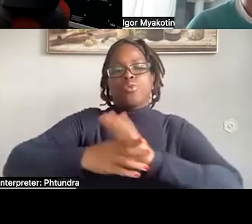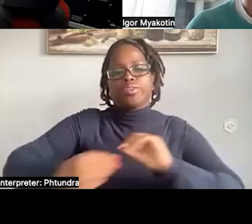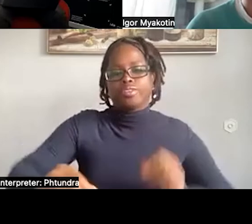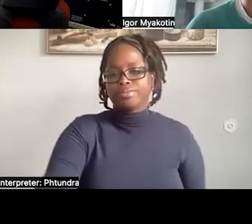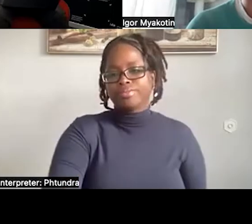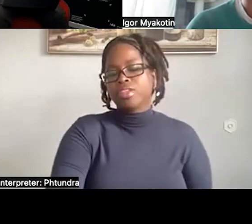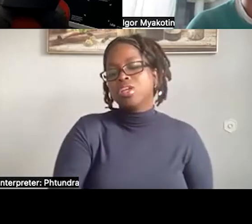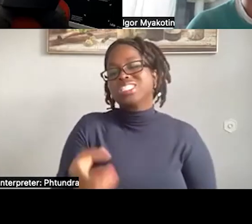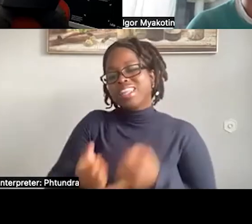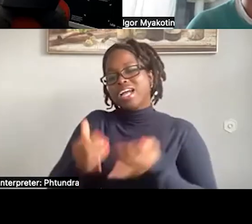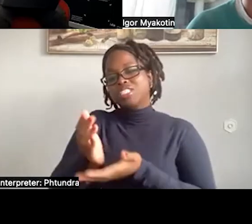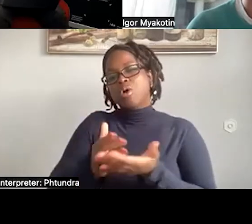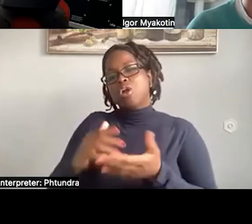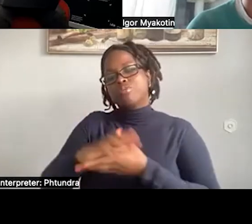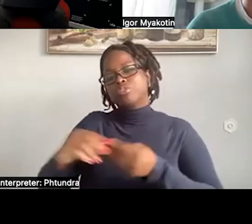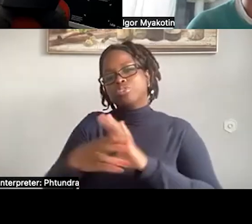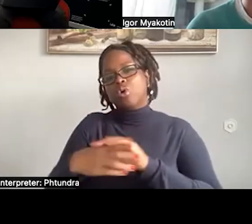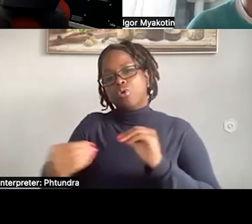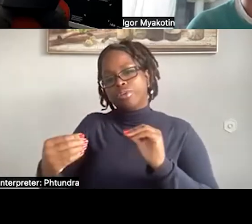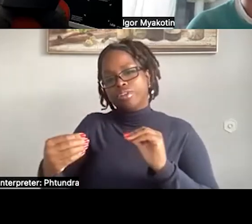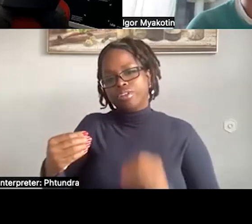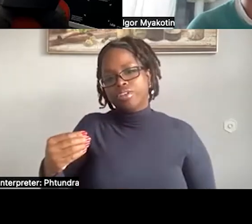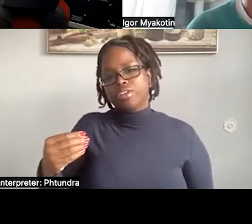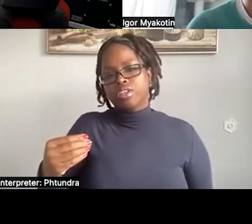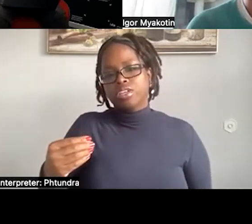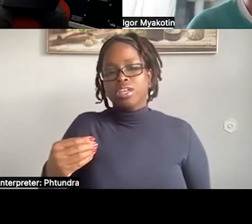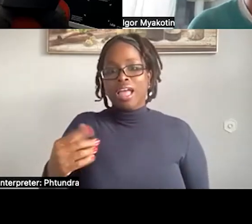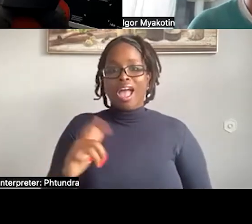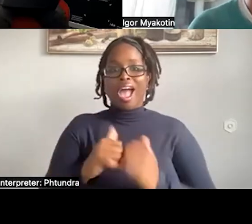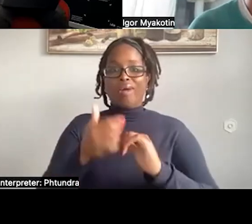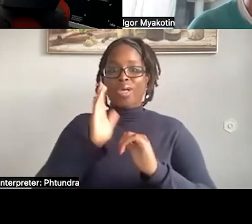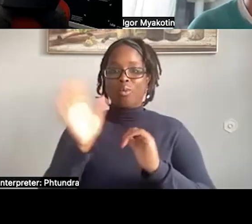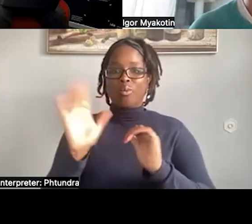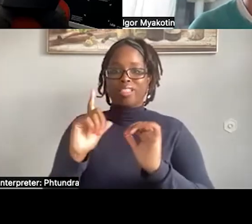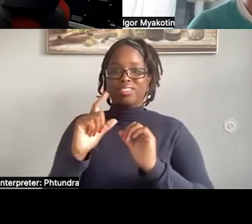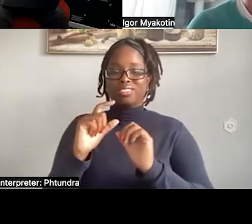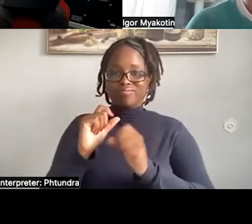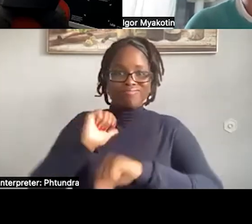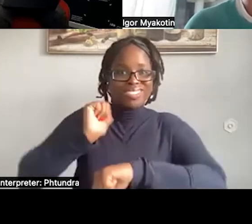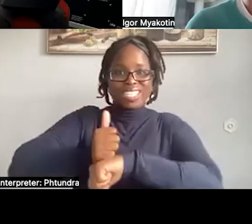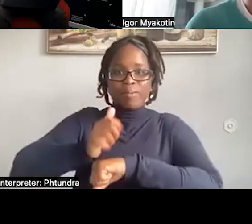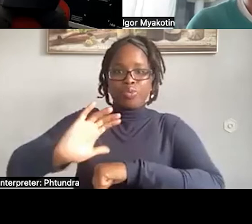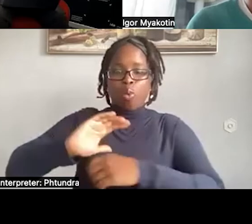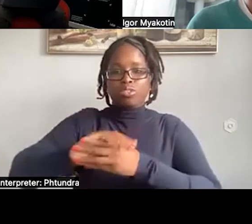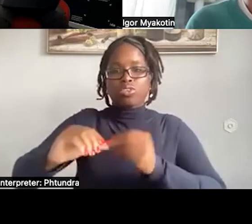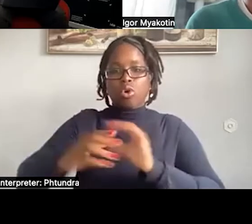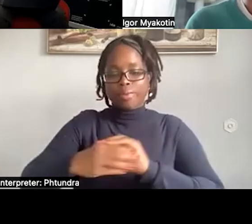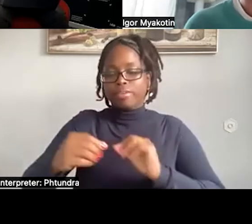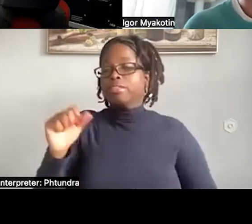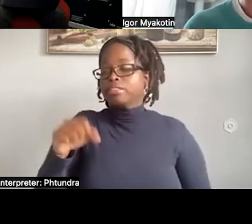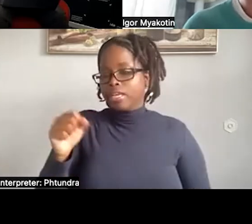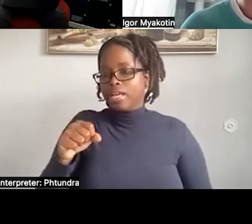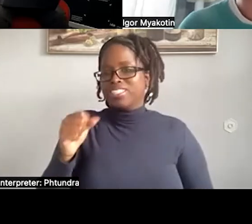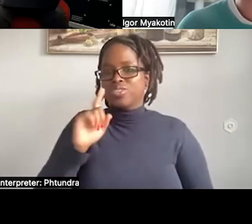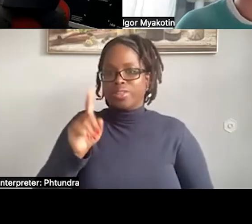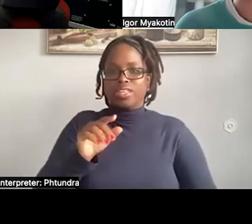of the question is, well, it drastically shaped our story, because we, when Jenna went